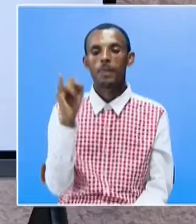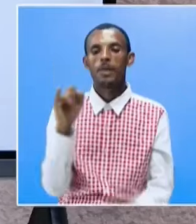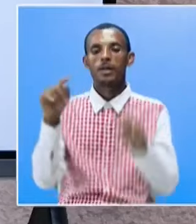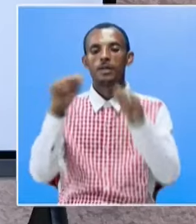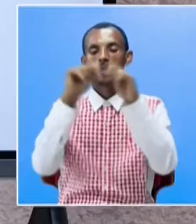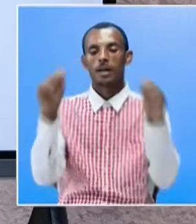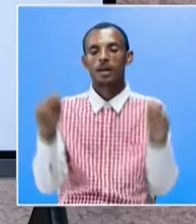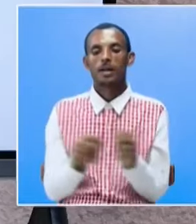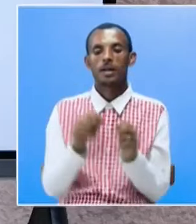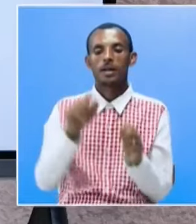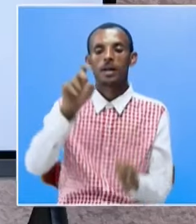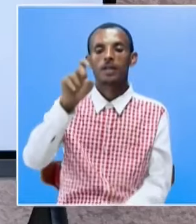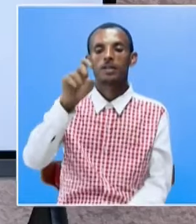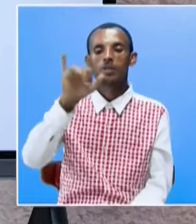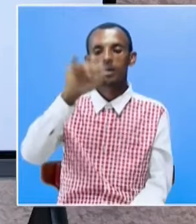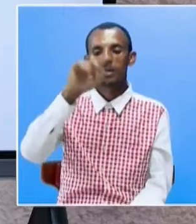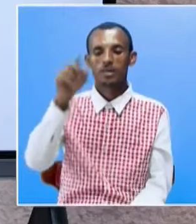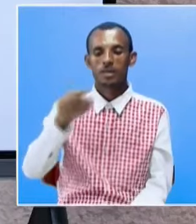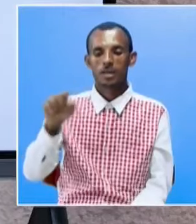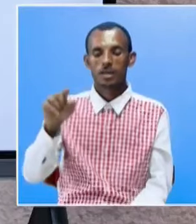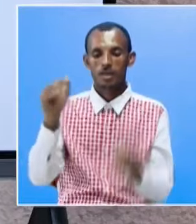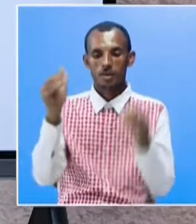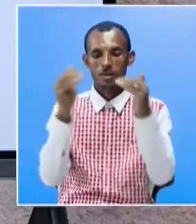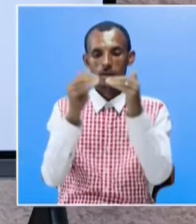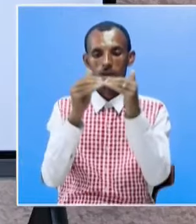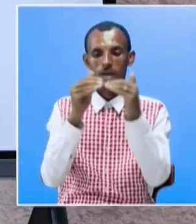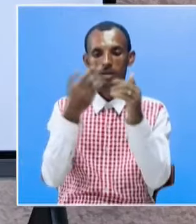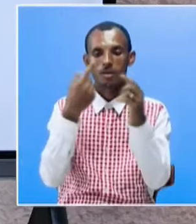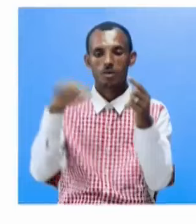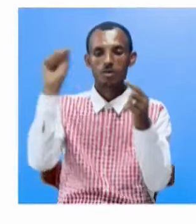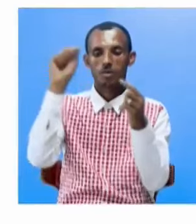triangle XYZ is congruent to